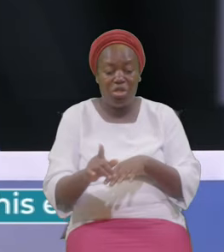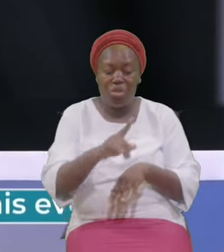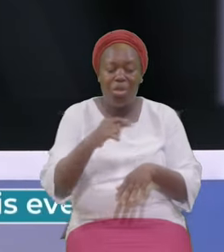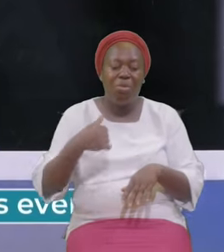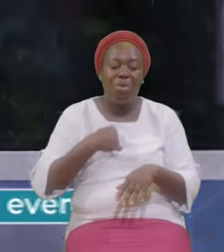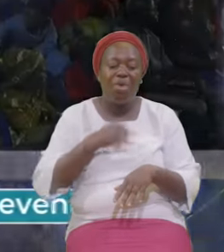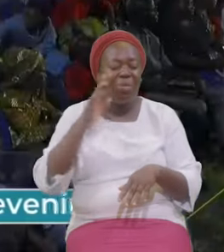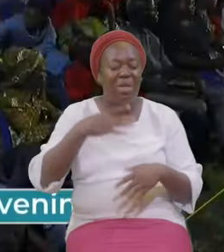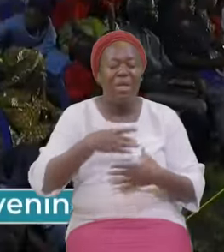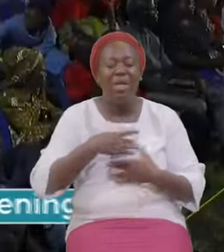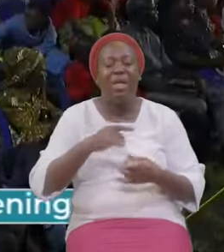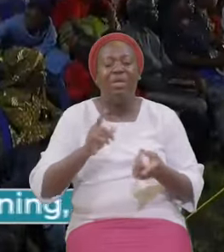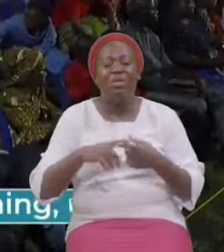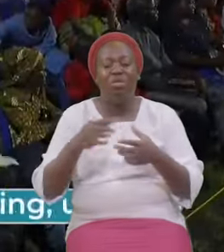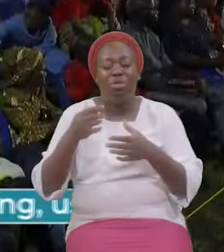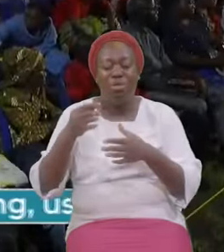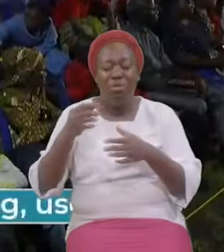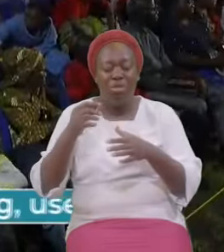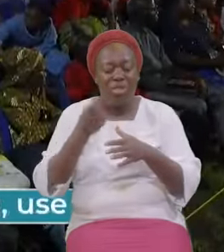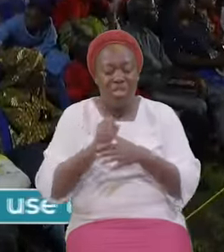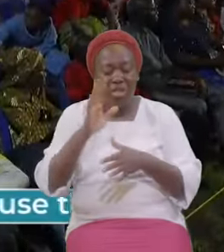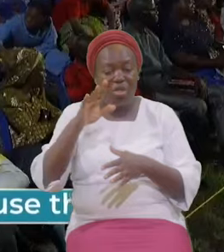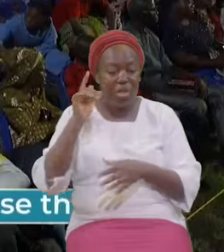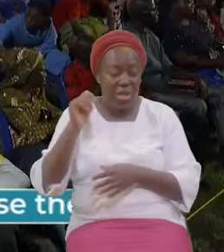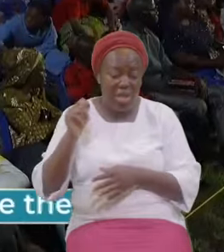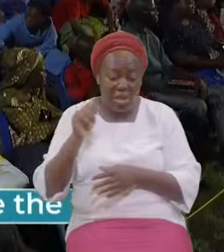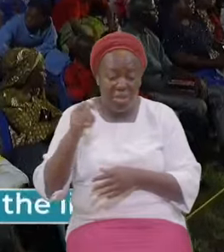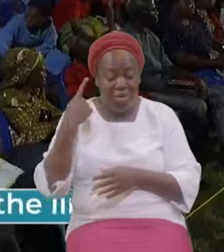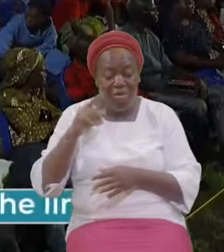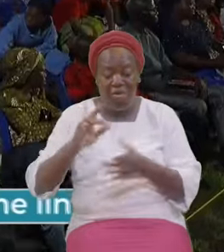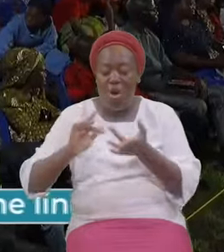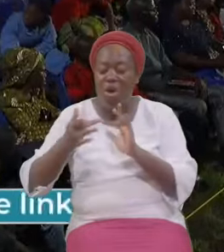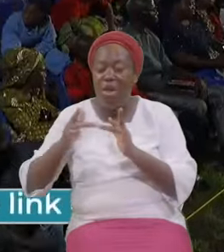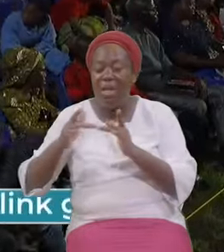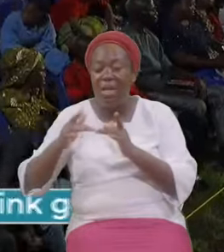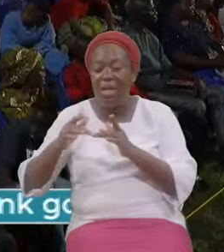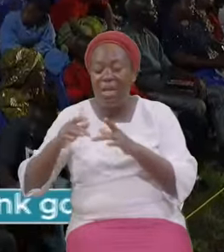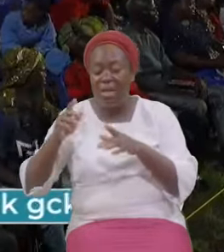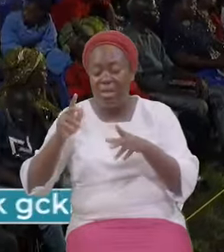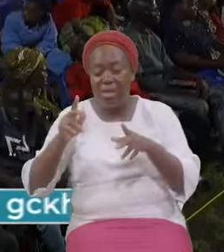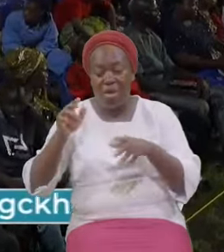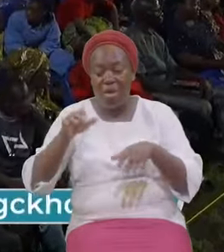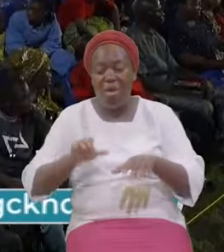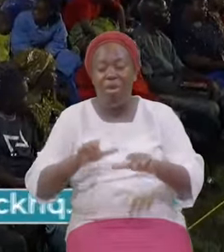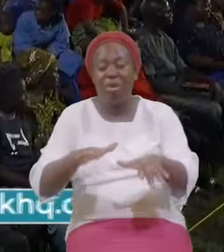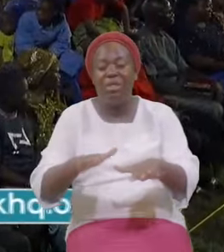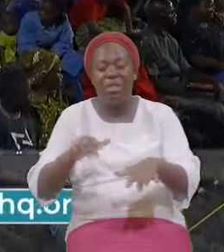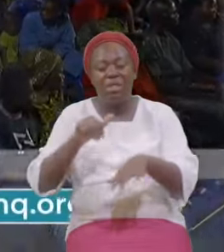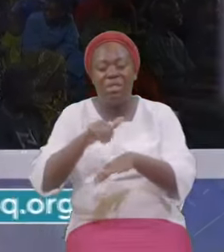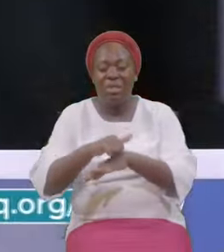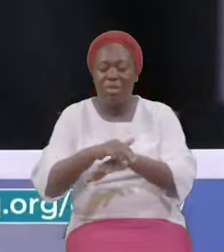your testimony for online audience via your cell phone number you sent to us via